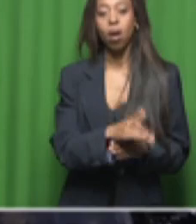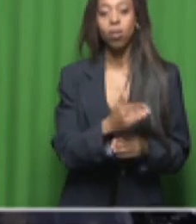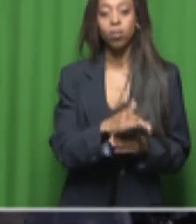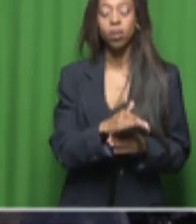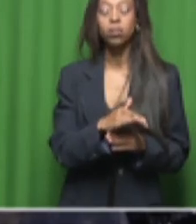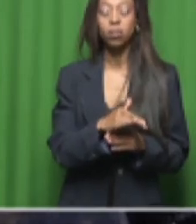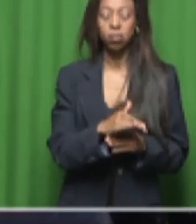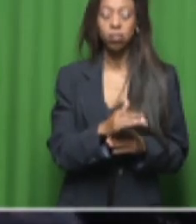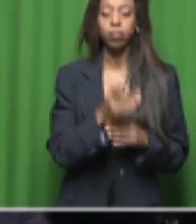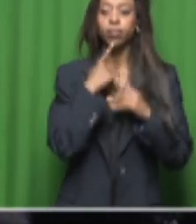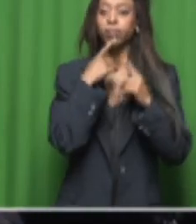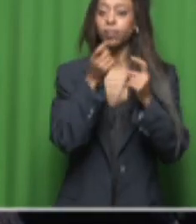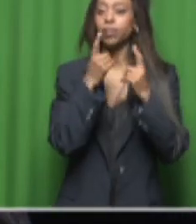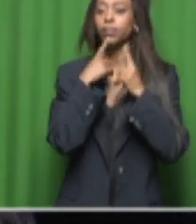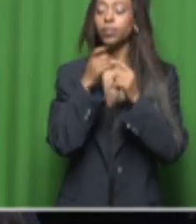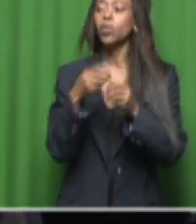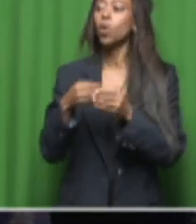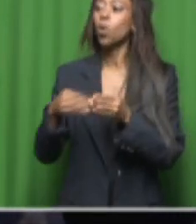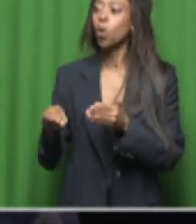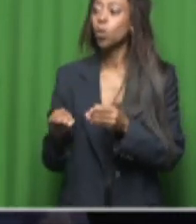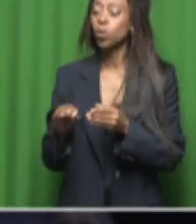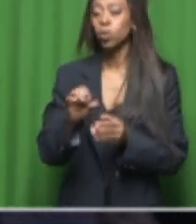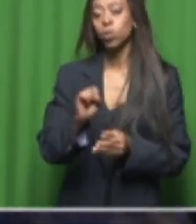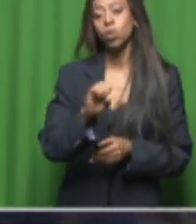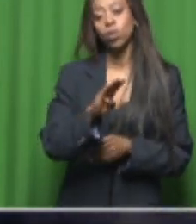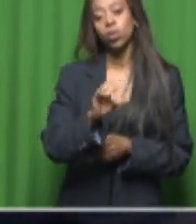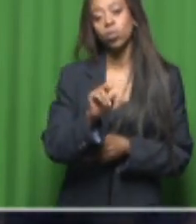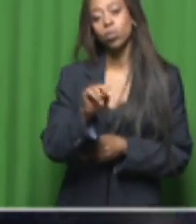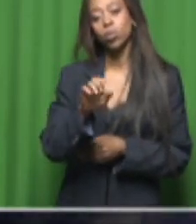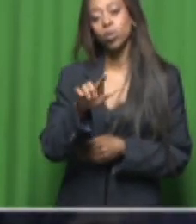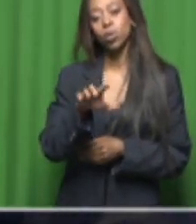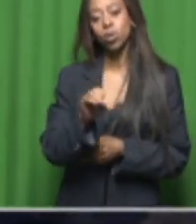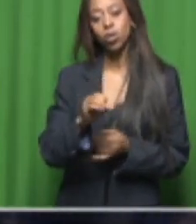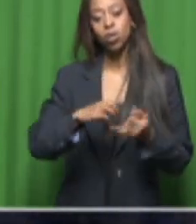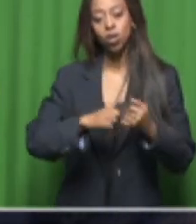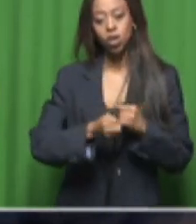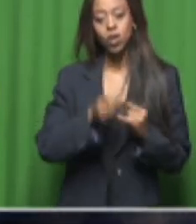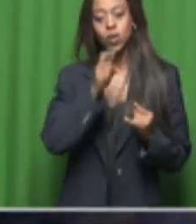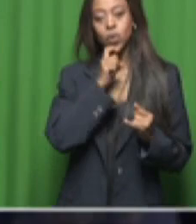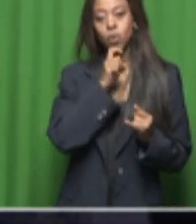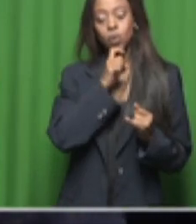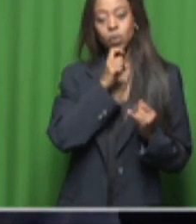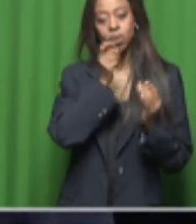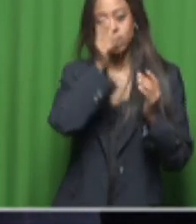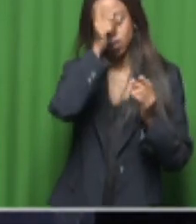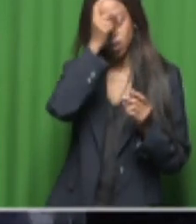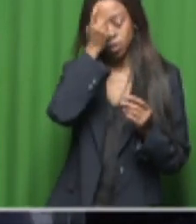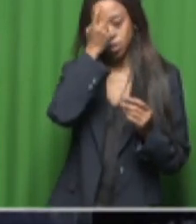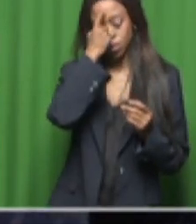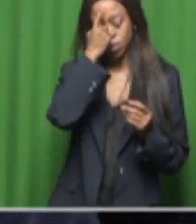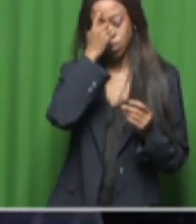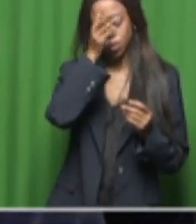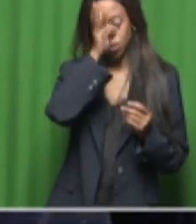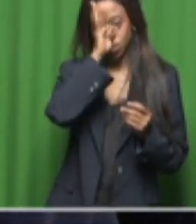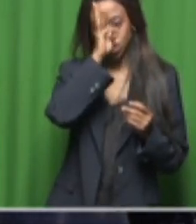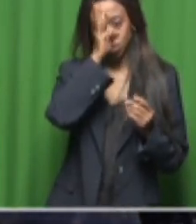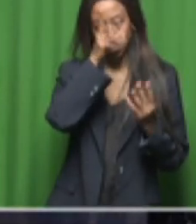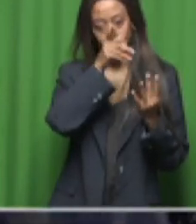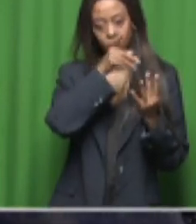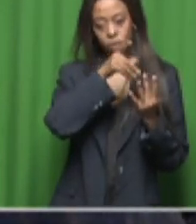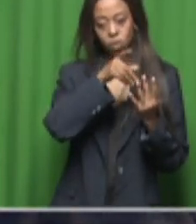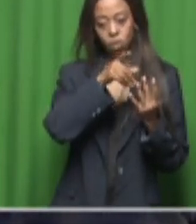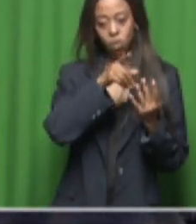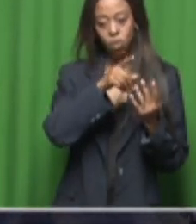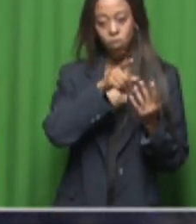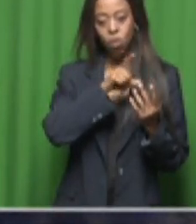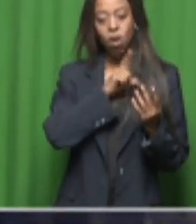After that, I think Sibonelo tried to escape using the window because I think he lost the keys.